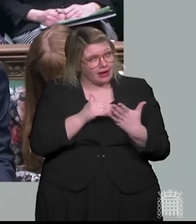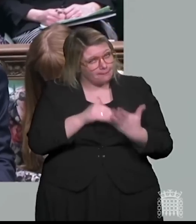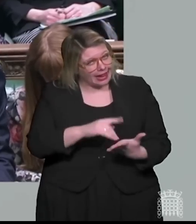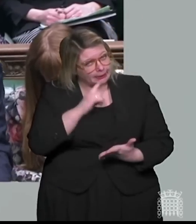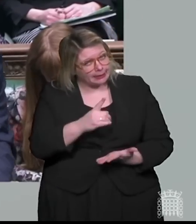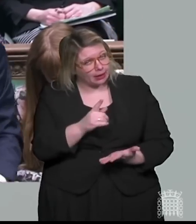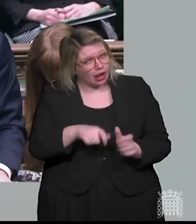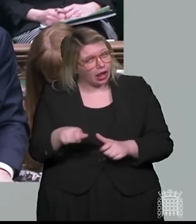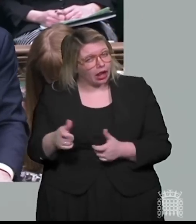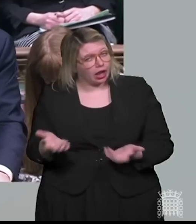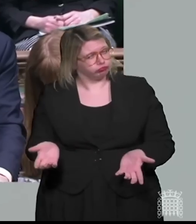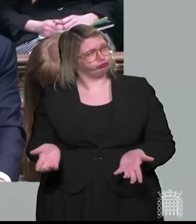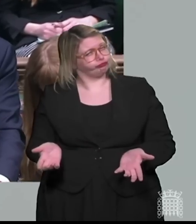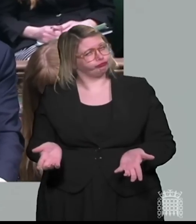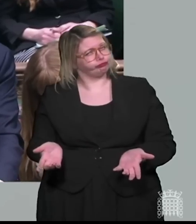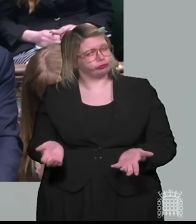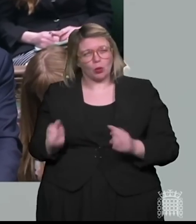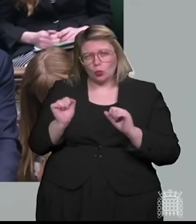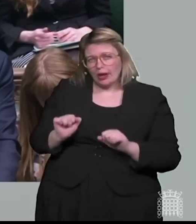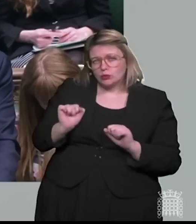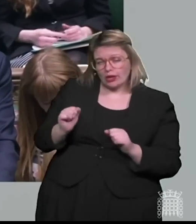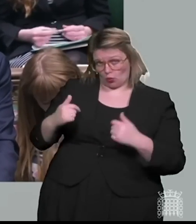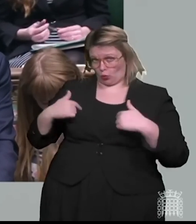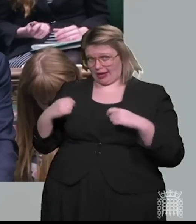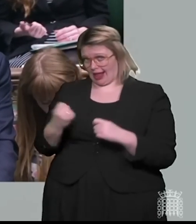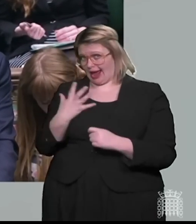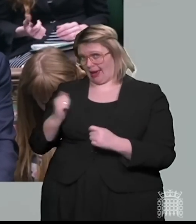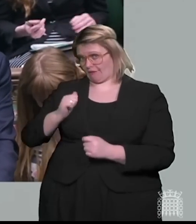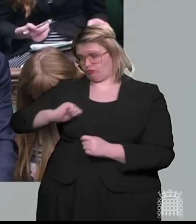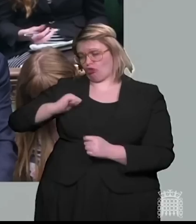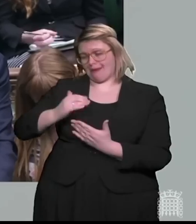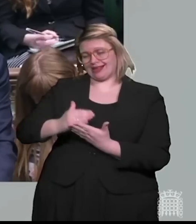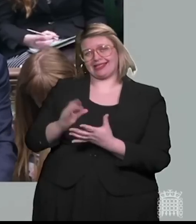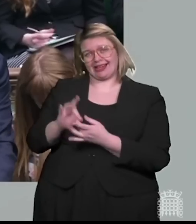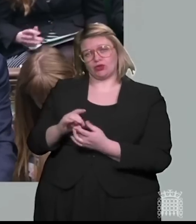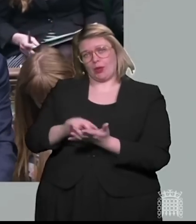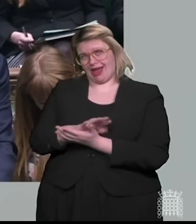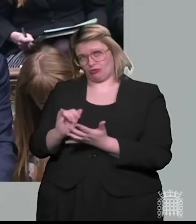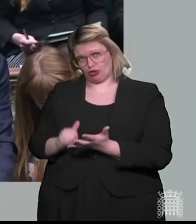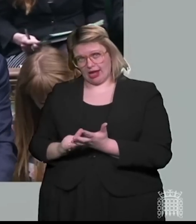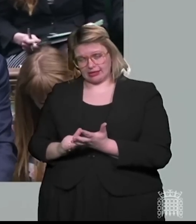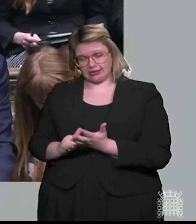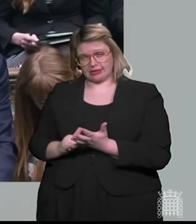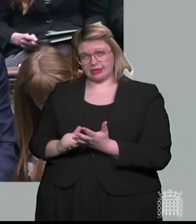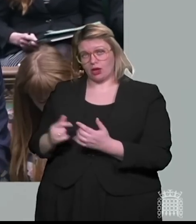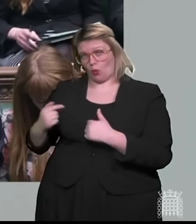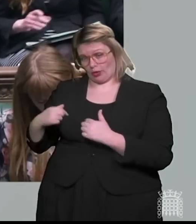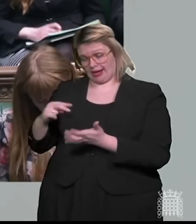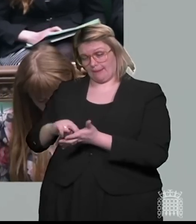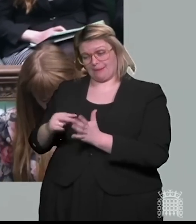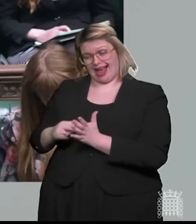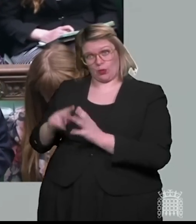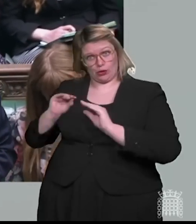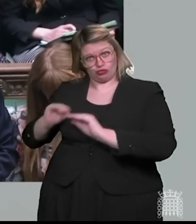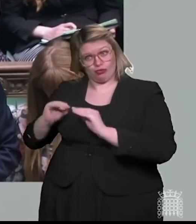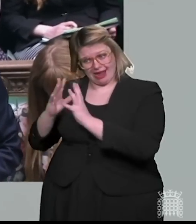that. So I was waiting for him to match Labour's ambition. Waiting for him to match our plan to train more